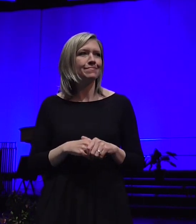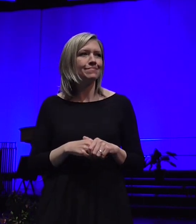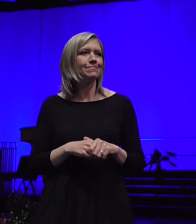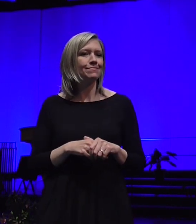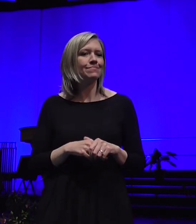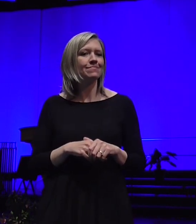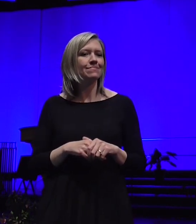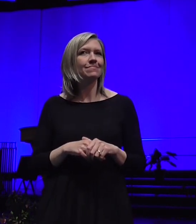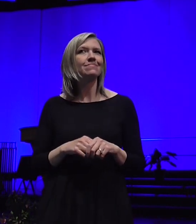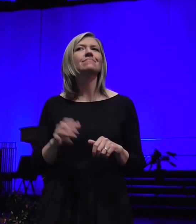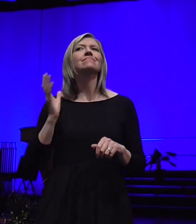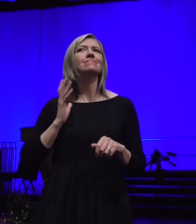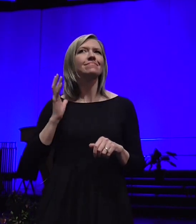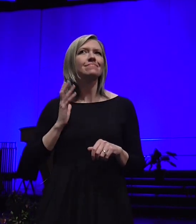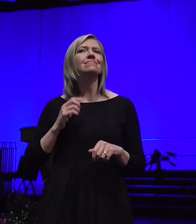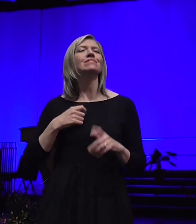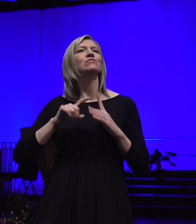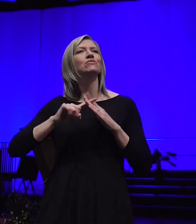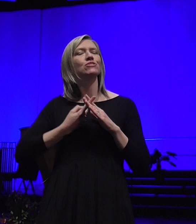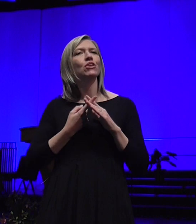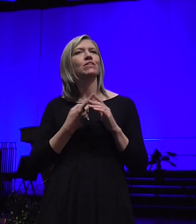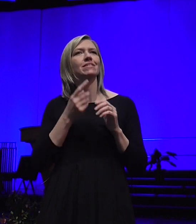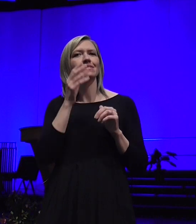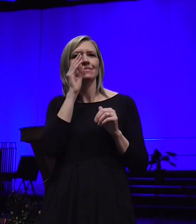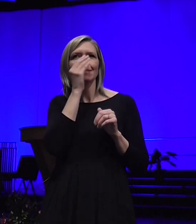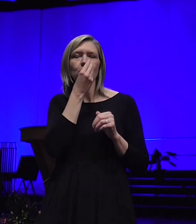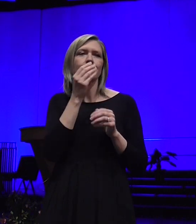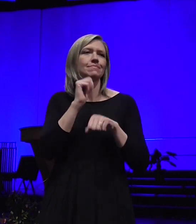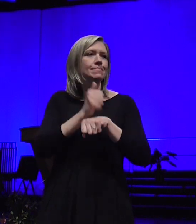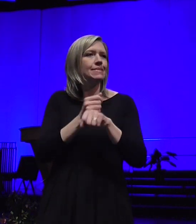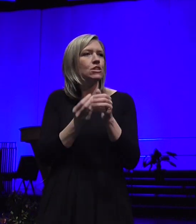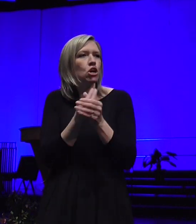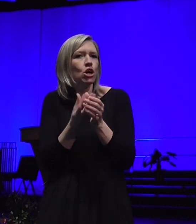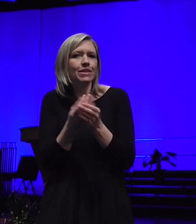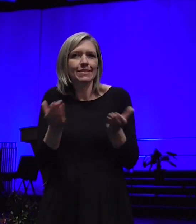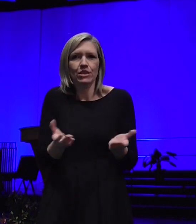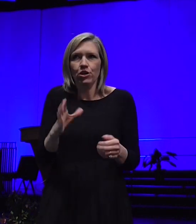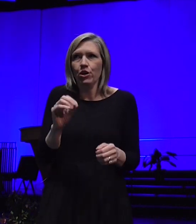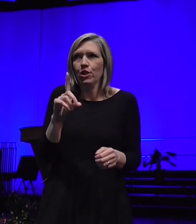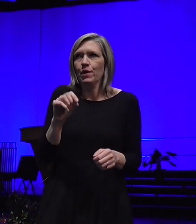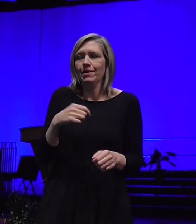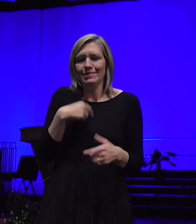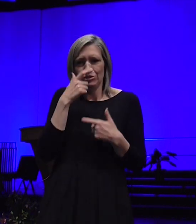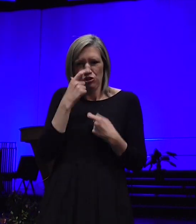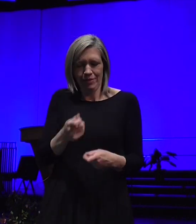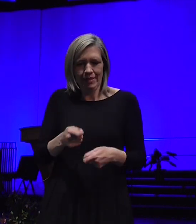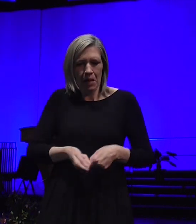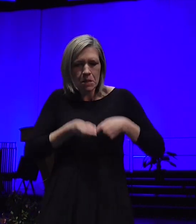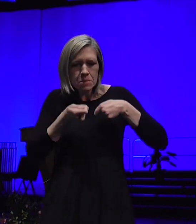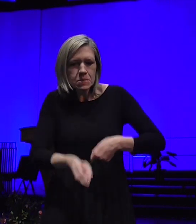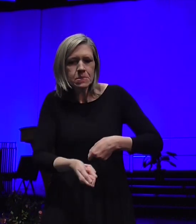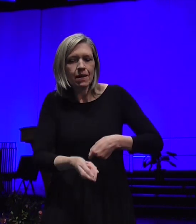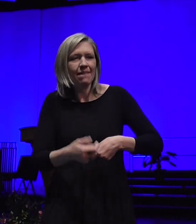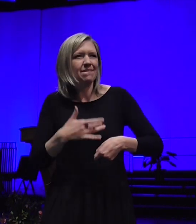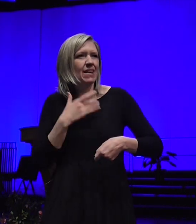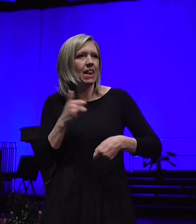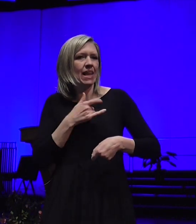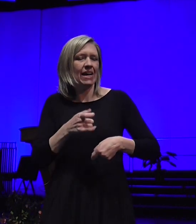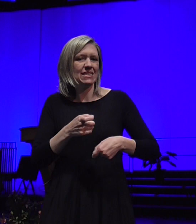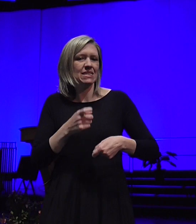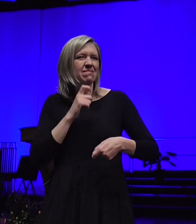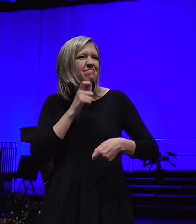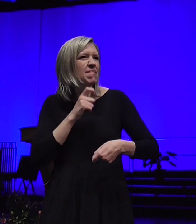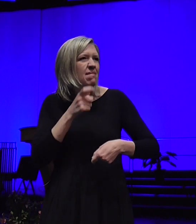And when we first started gardening here in Colorado, it was interesting, sticking a shovel into the ground. It was kind of like hitting a bullet.